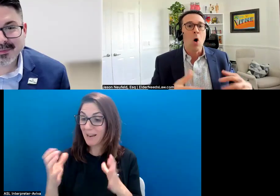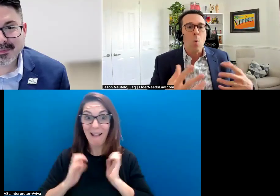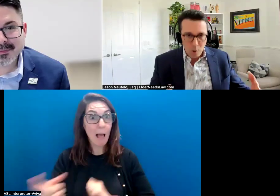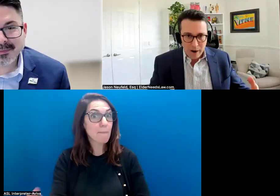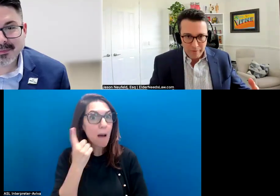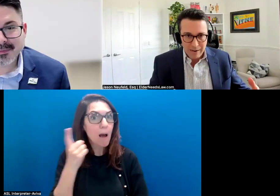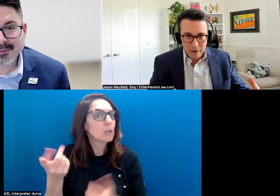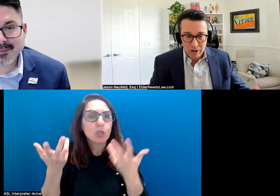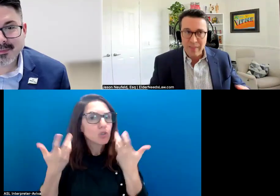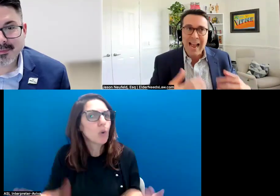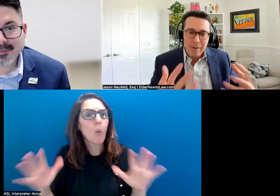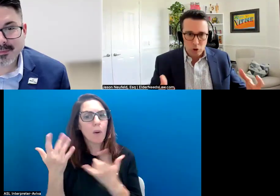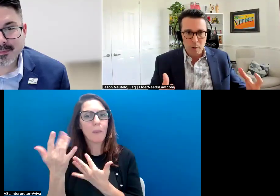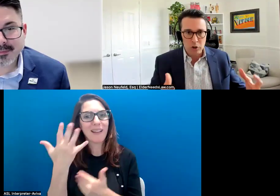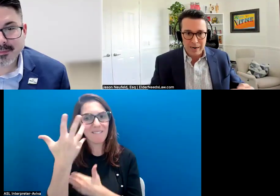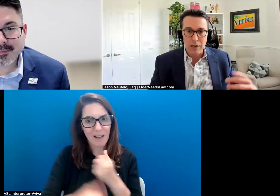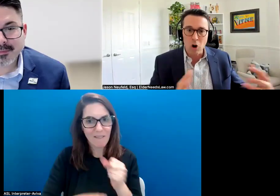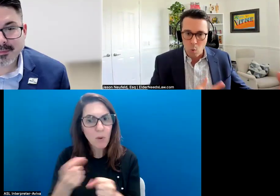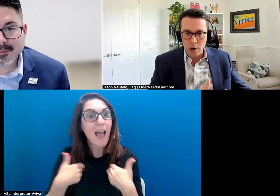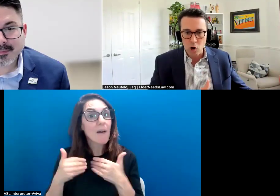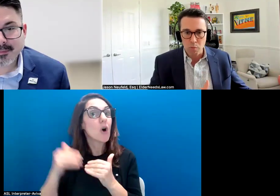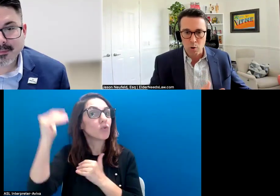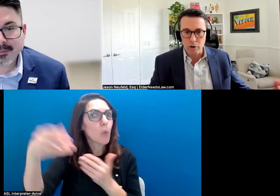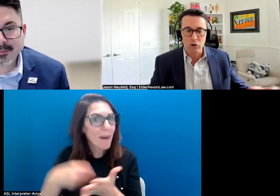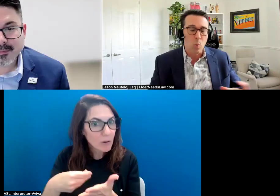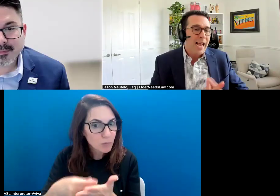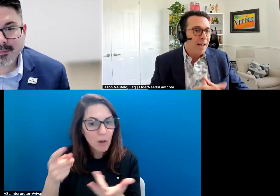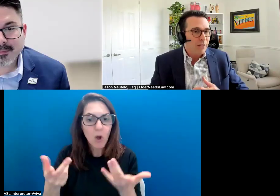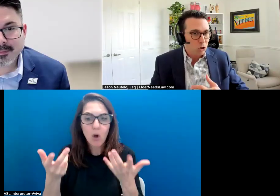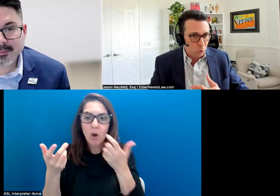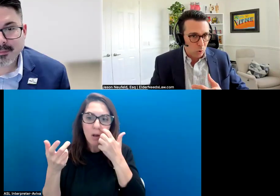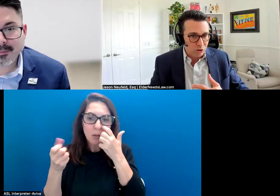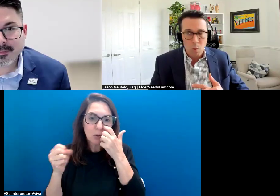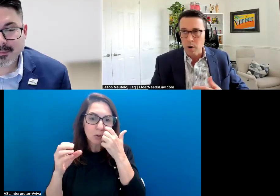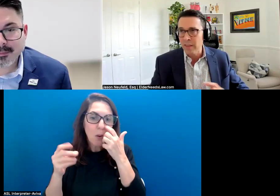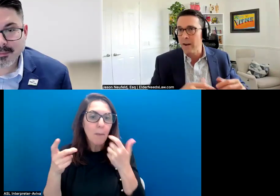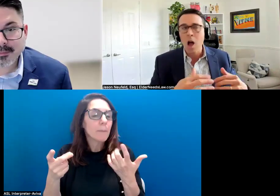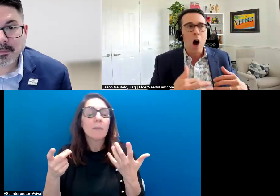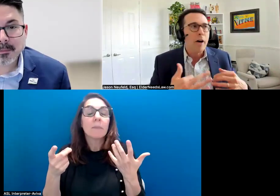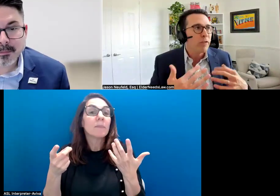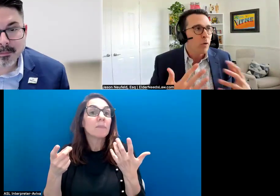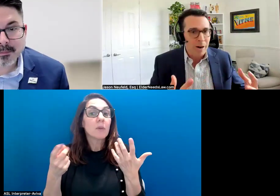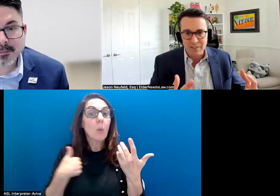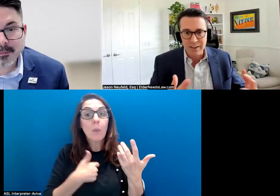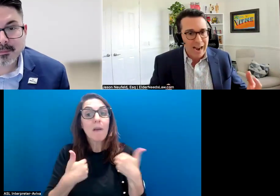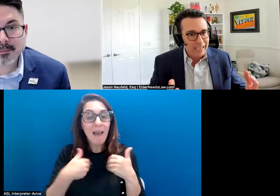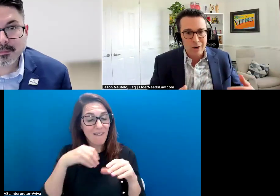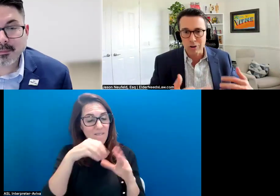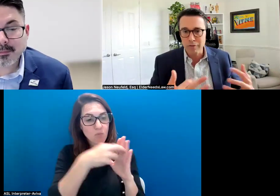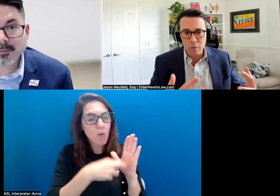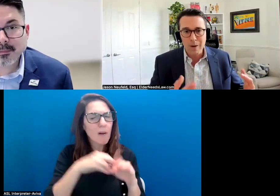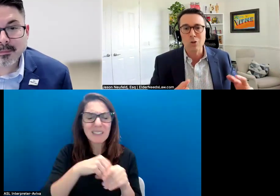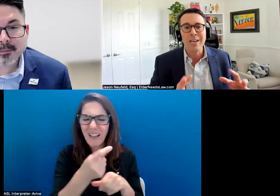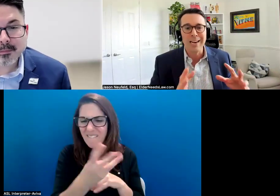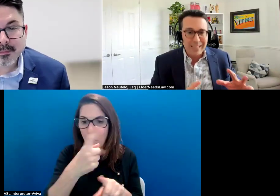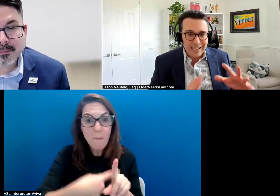they don't want to wait 5 years and they have too much money. They don't want to go broke first. So we have these tools that within a few months, not years,